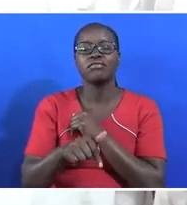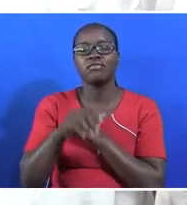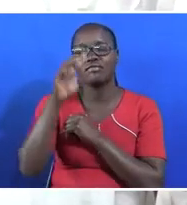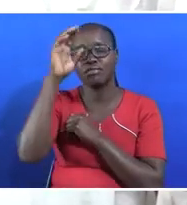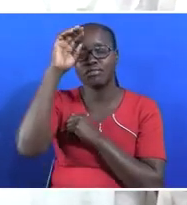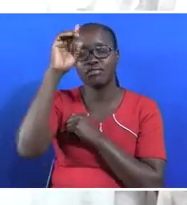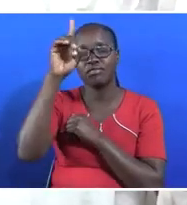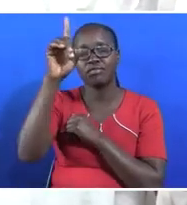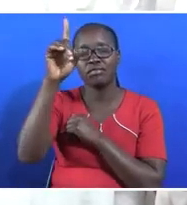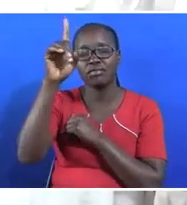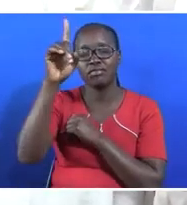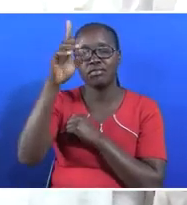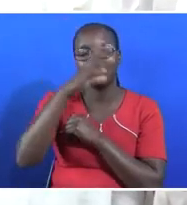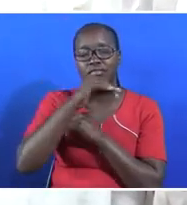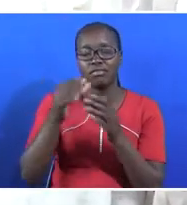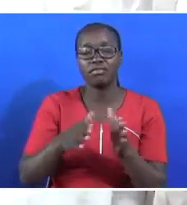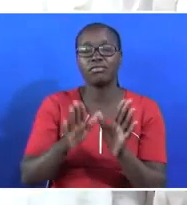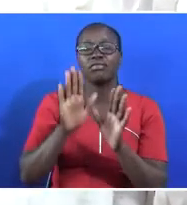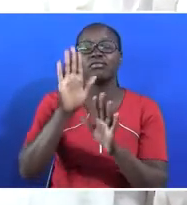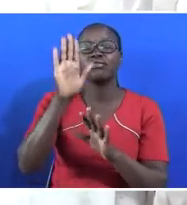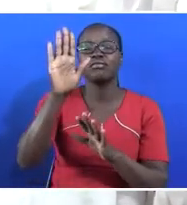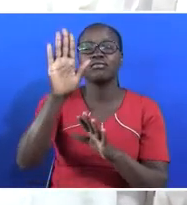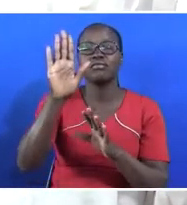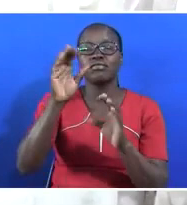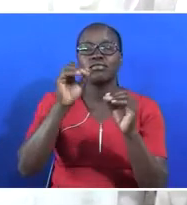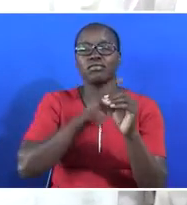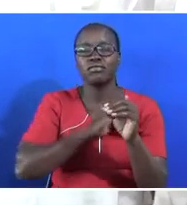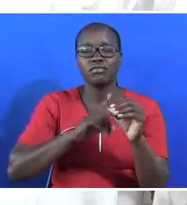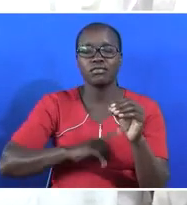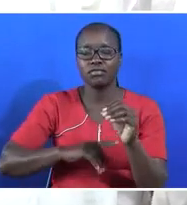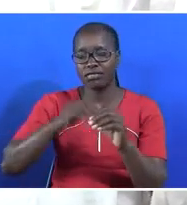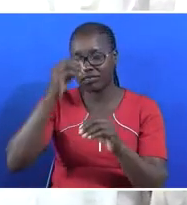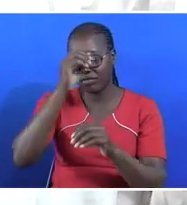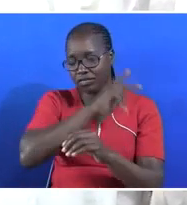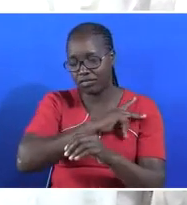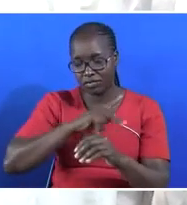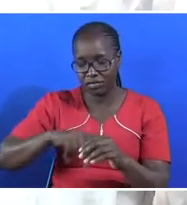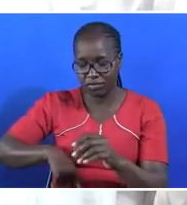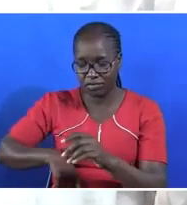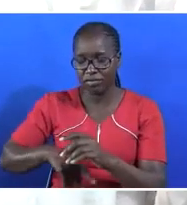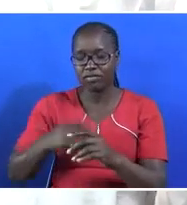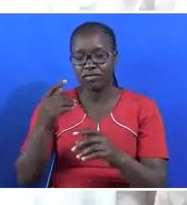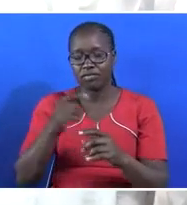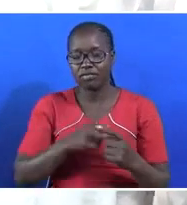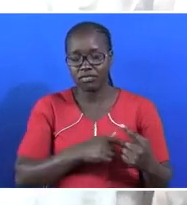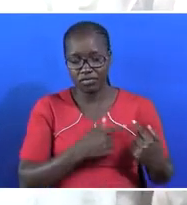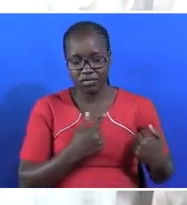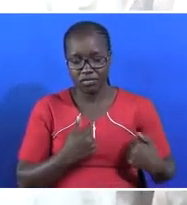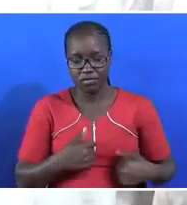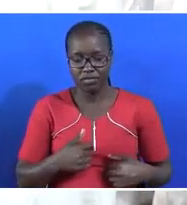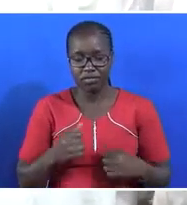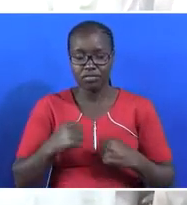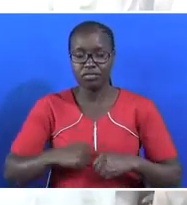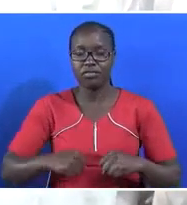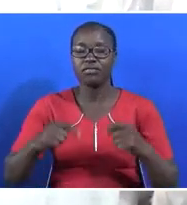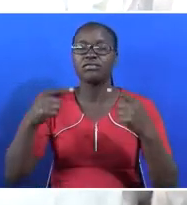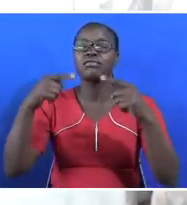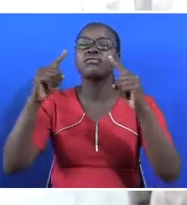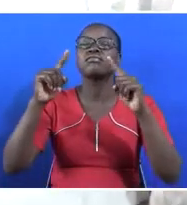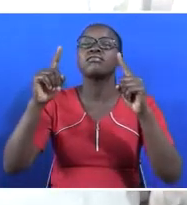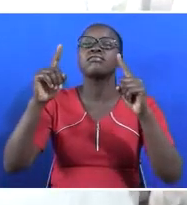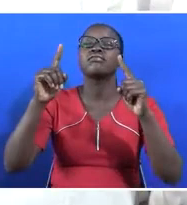consider you and to allow you, oh Lord, to be the king of our hearts. And to enthrone yourself, O